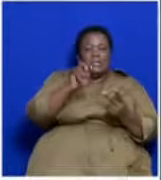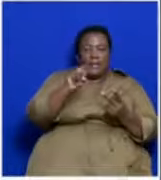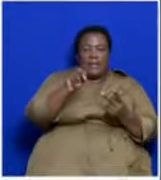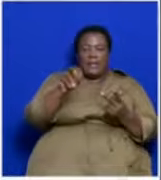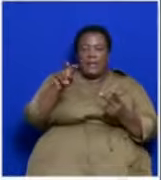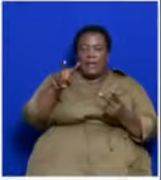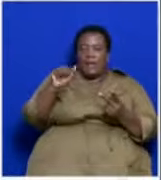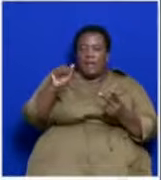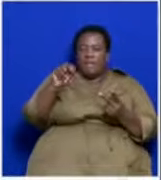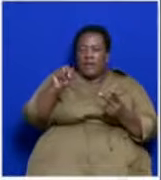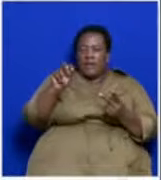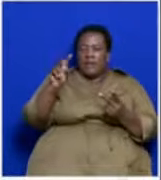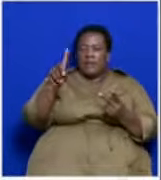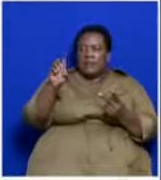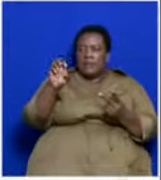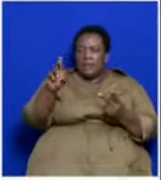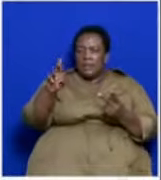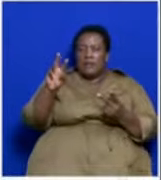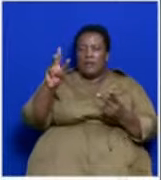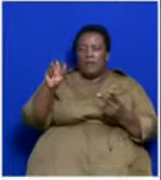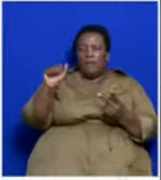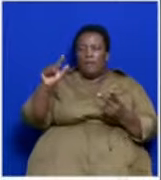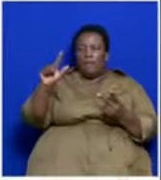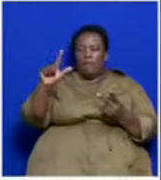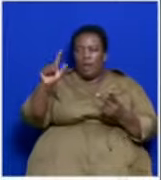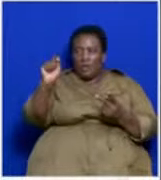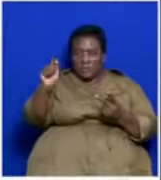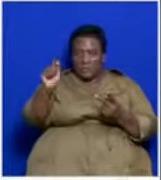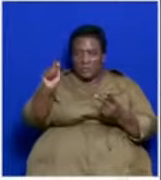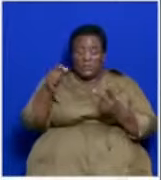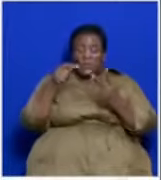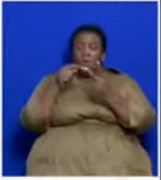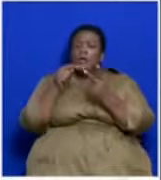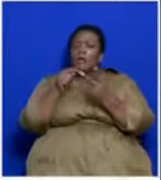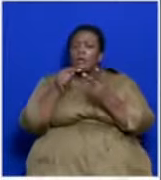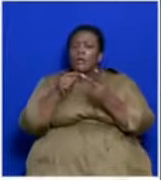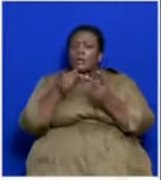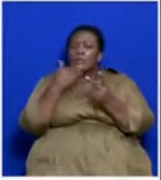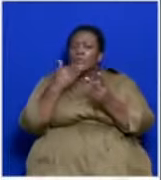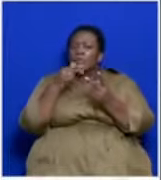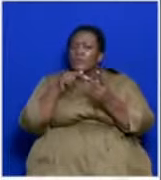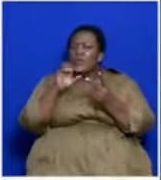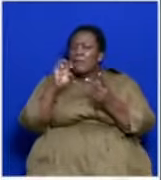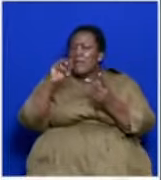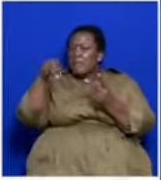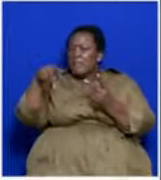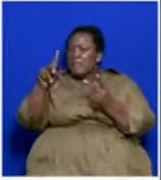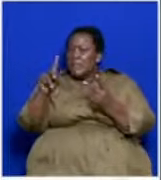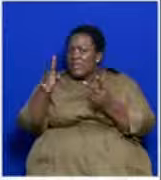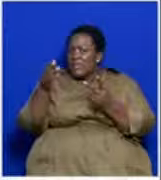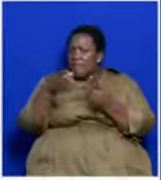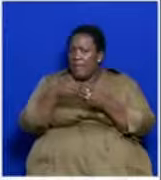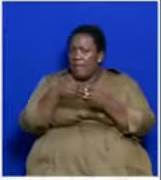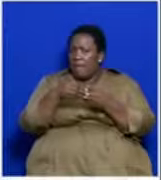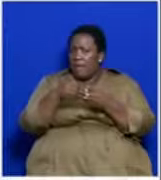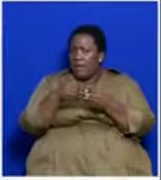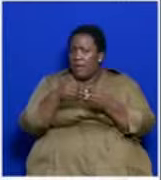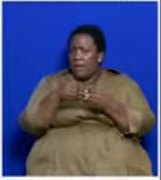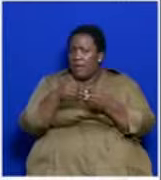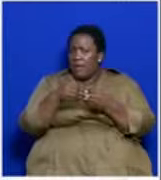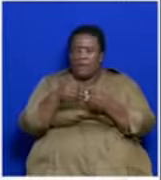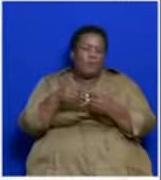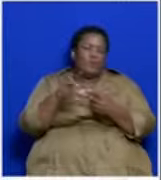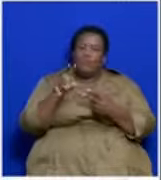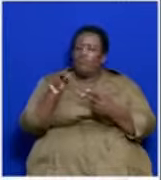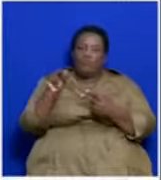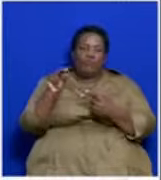Yes. And for the record, Etienne van der Walt is not an EMPD member. Etienne van der Walt is not an EMPD member,